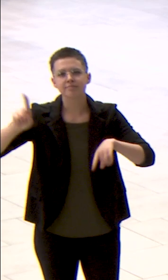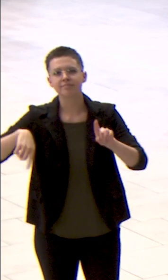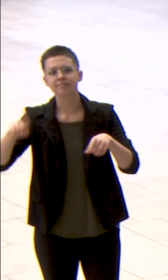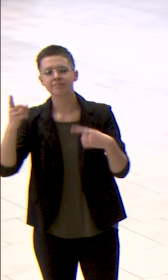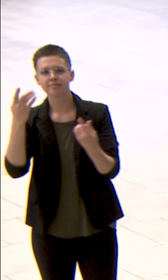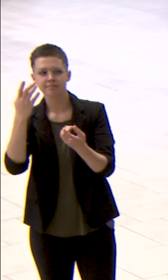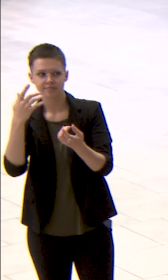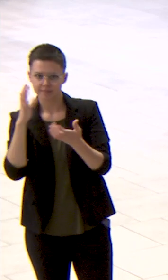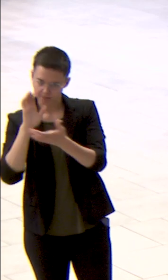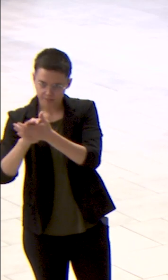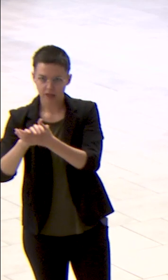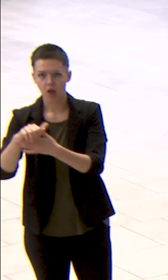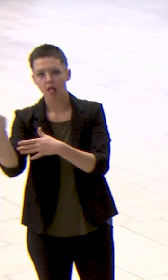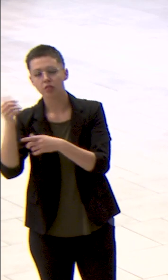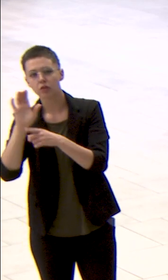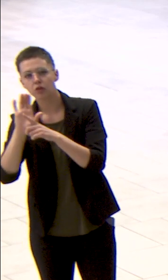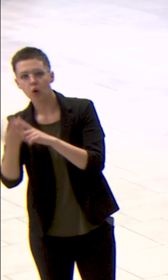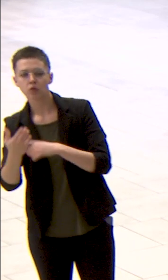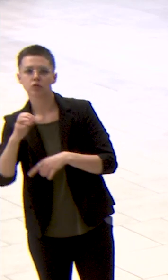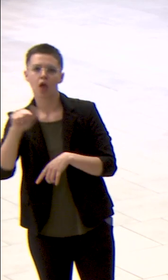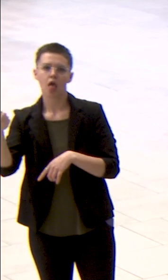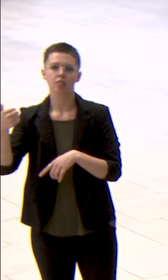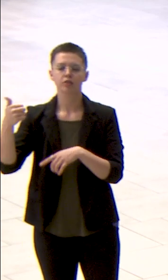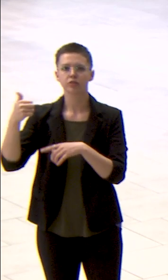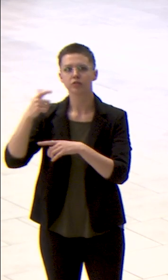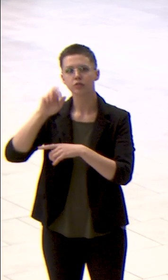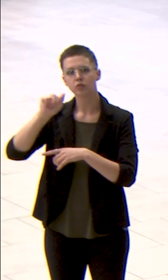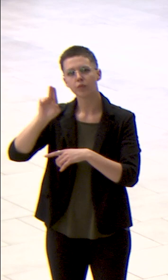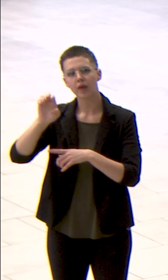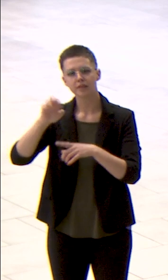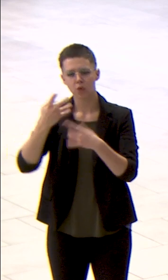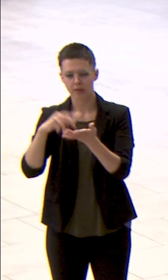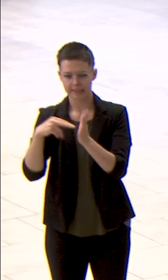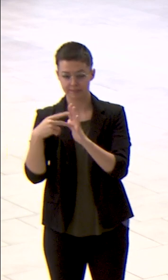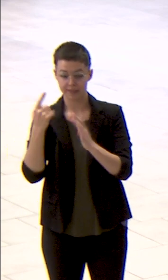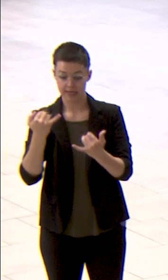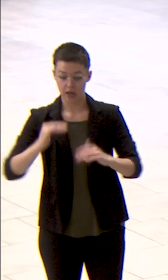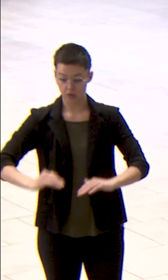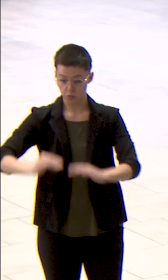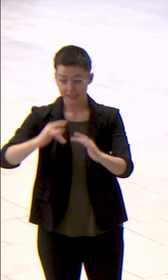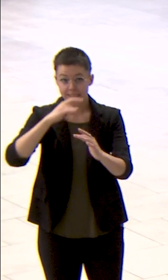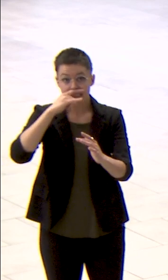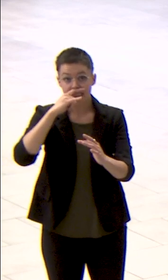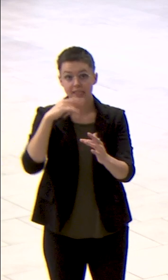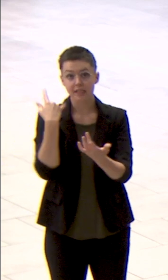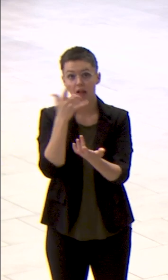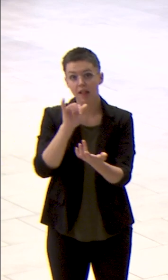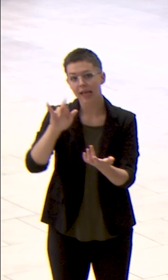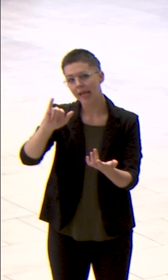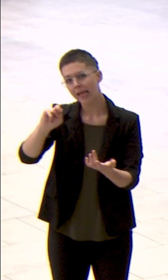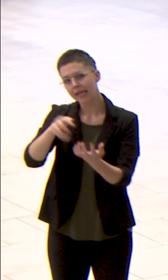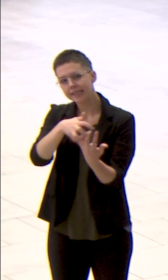and other cultures. And so what does that look like to bring up our kids in this intersectionality and make it really,